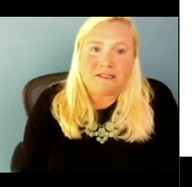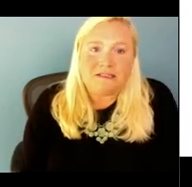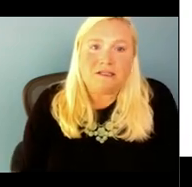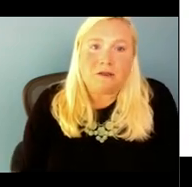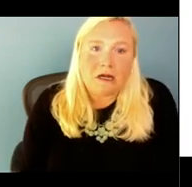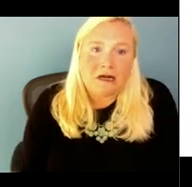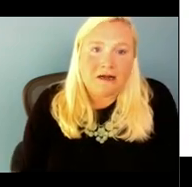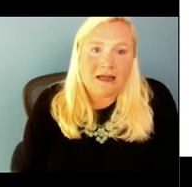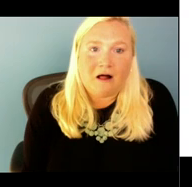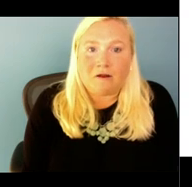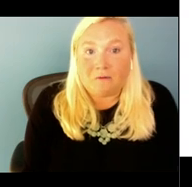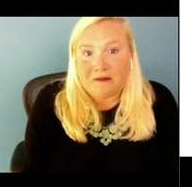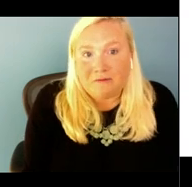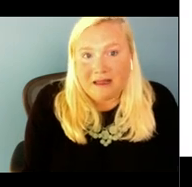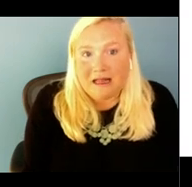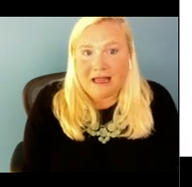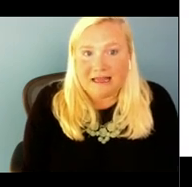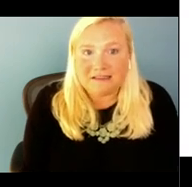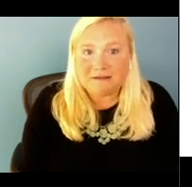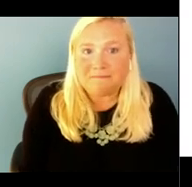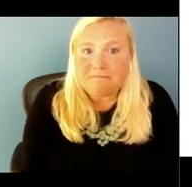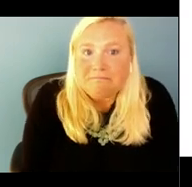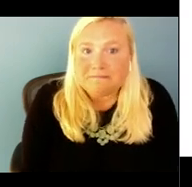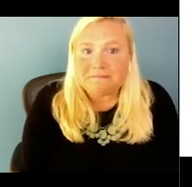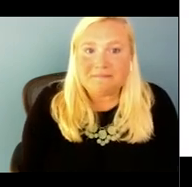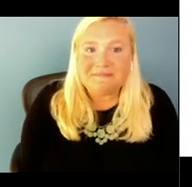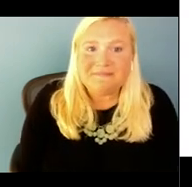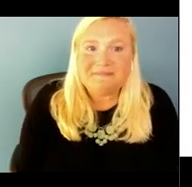find resources to learn, and I'll learn with my client.